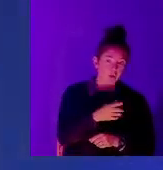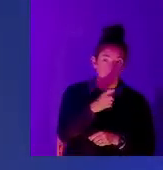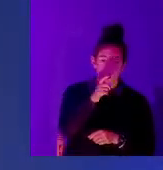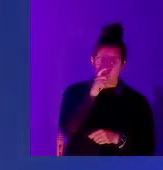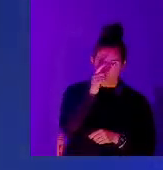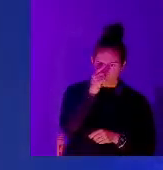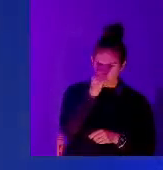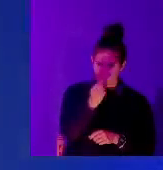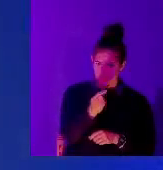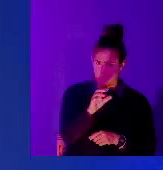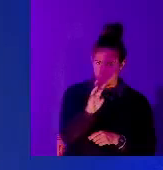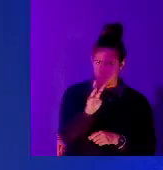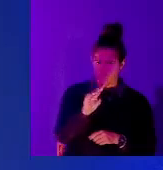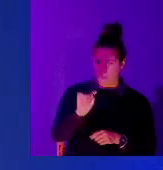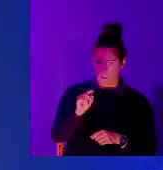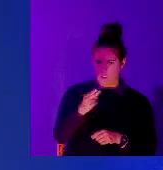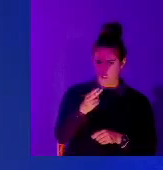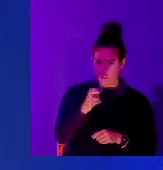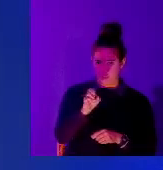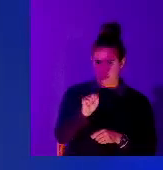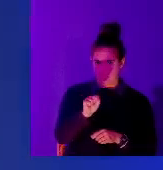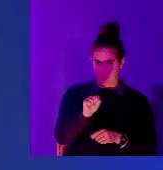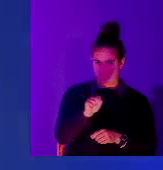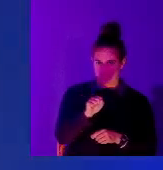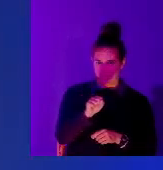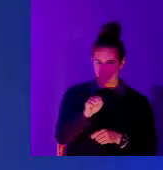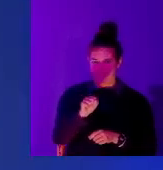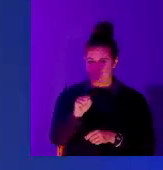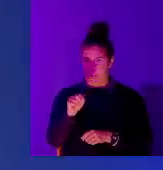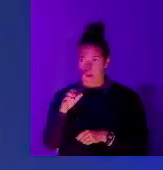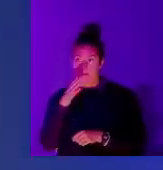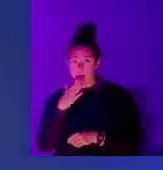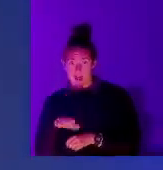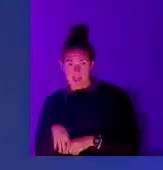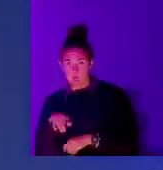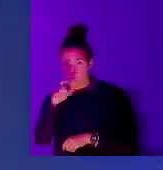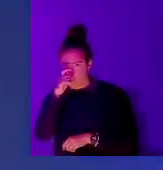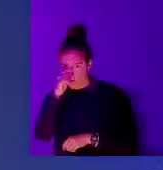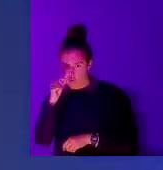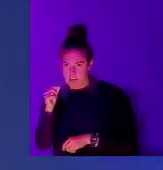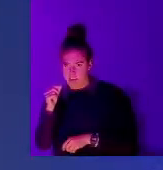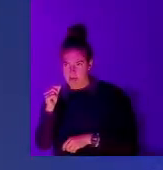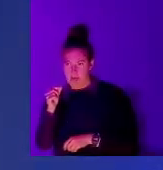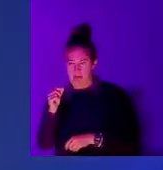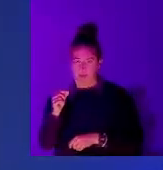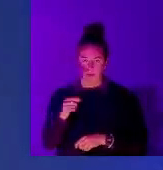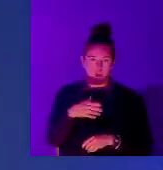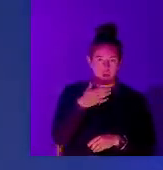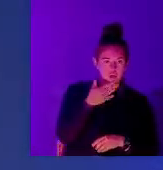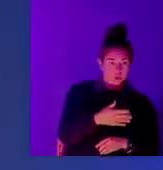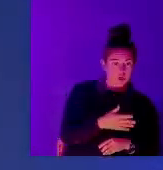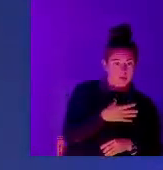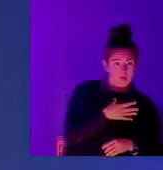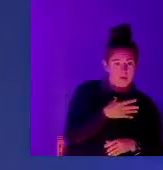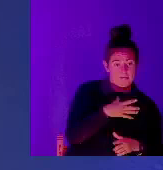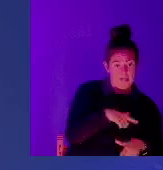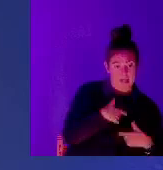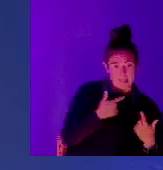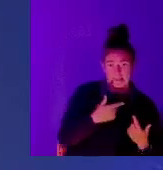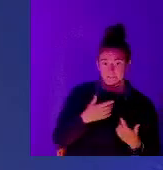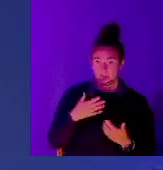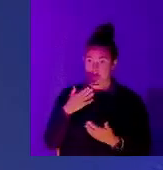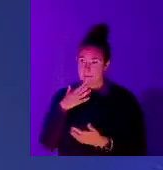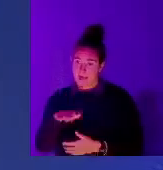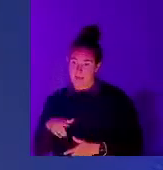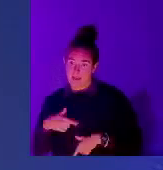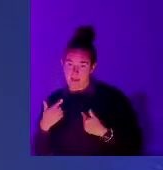There are white lies and black lies. Everything is relative, and the ends justify the means."